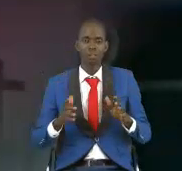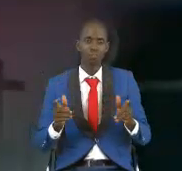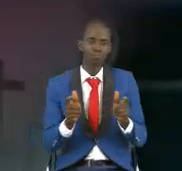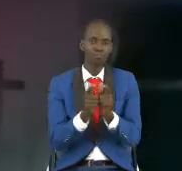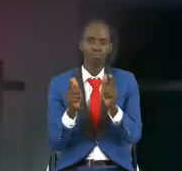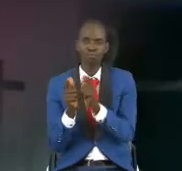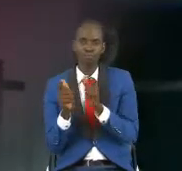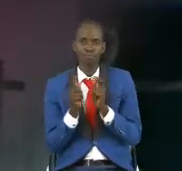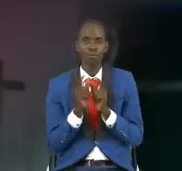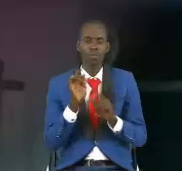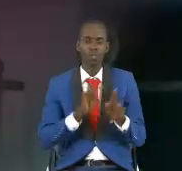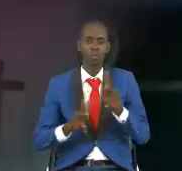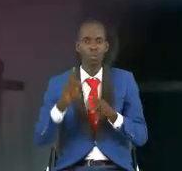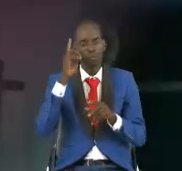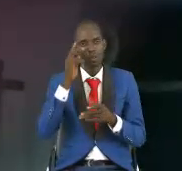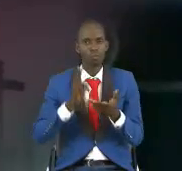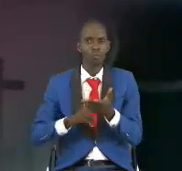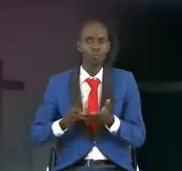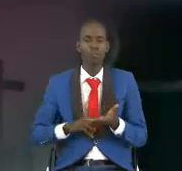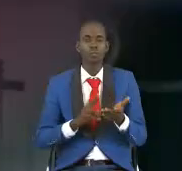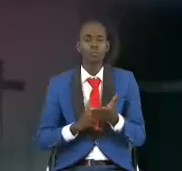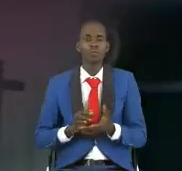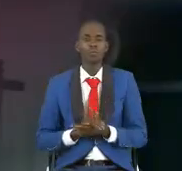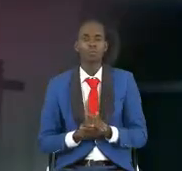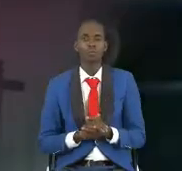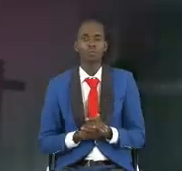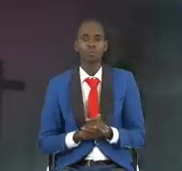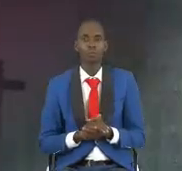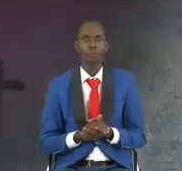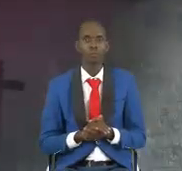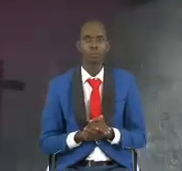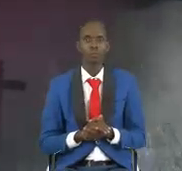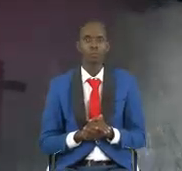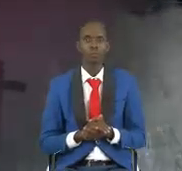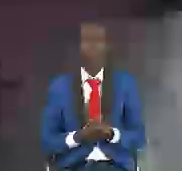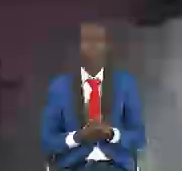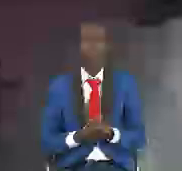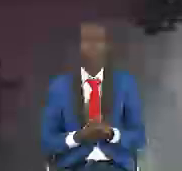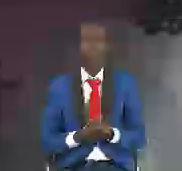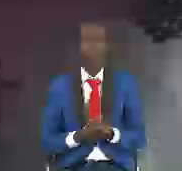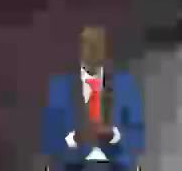supervisors? Wave your hand to me if you are finished at the far left.